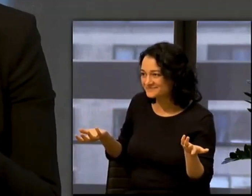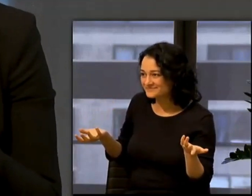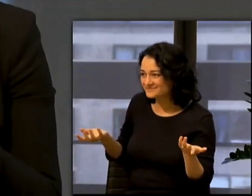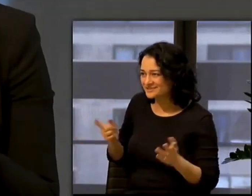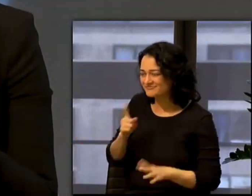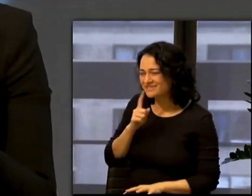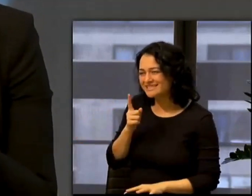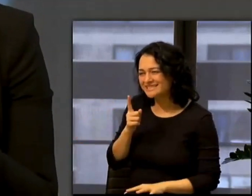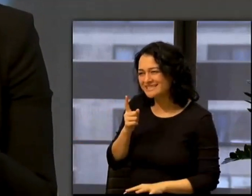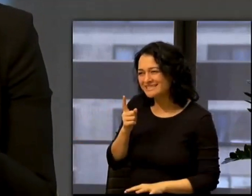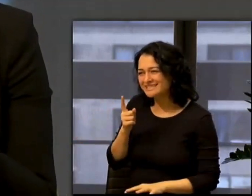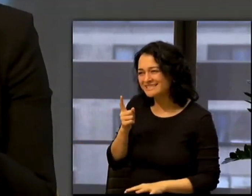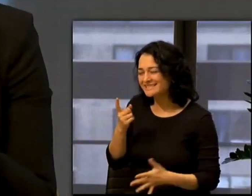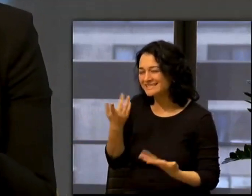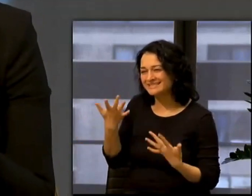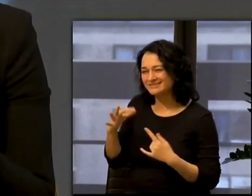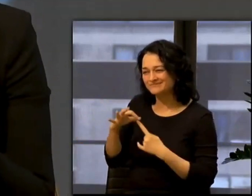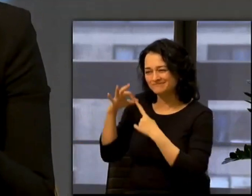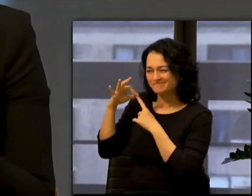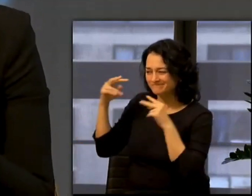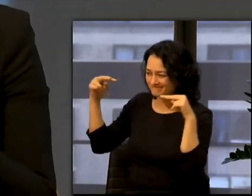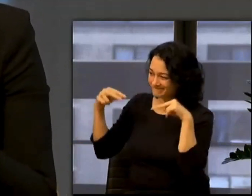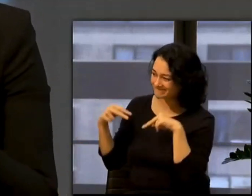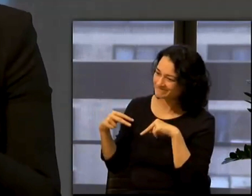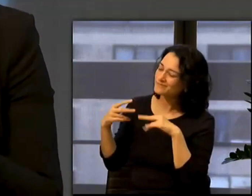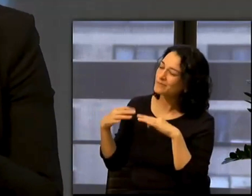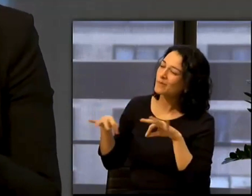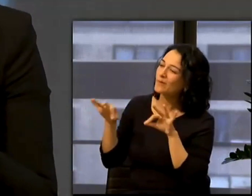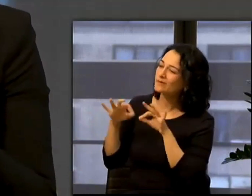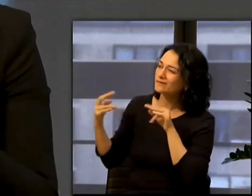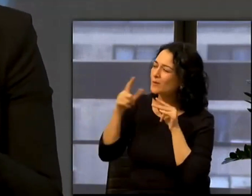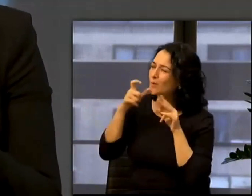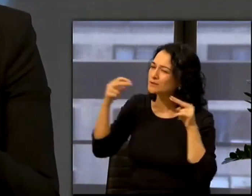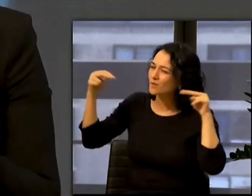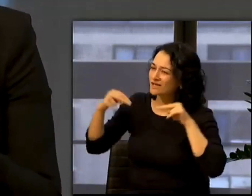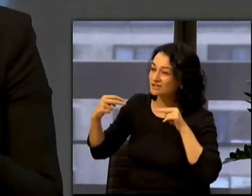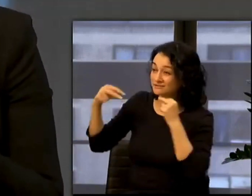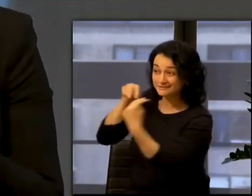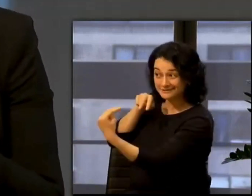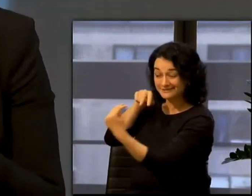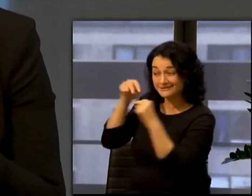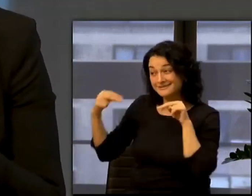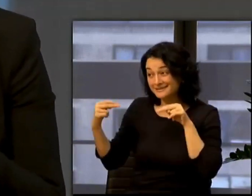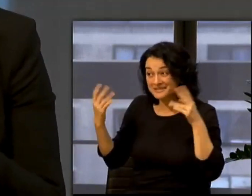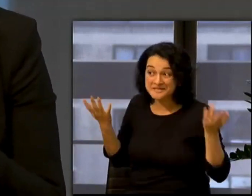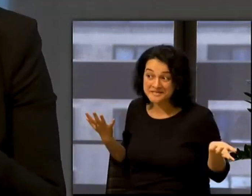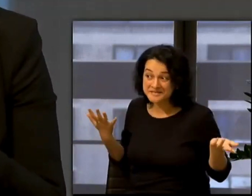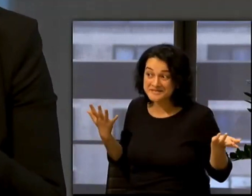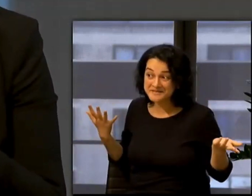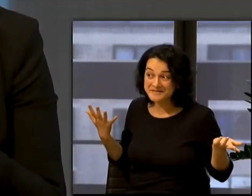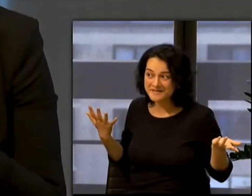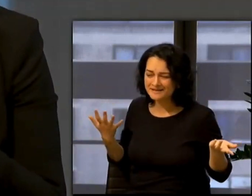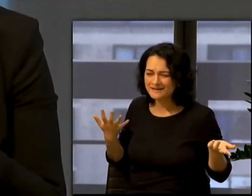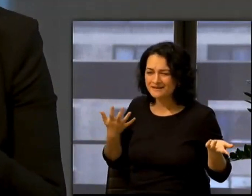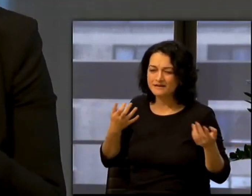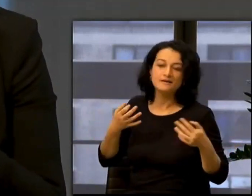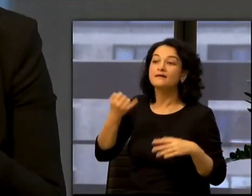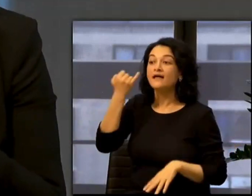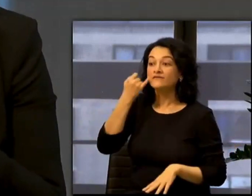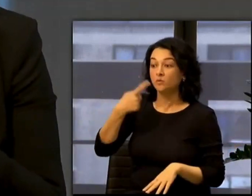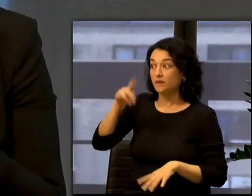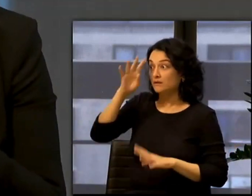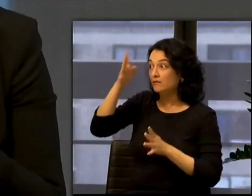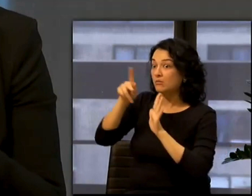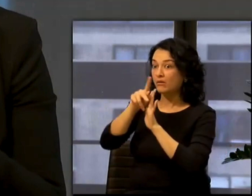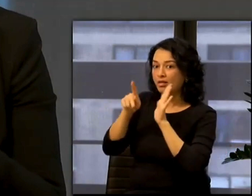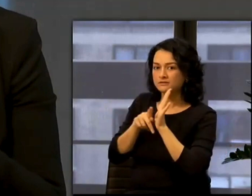like, insert ourselves like into the conversation, because again, if we're here long enough, we are all going to age. And so it's just really important to just like keep that in mind.